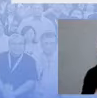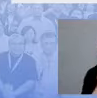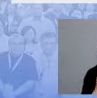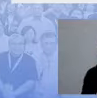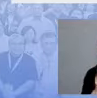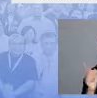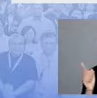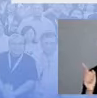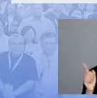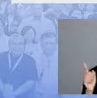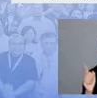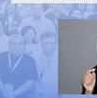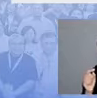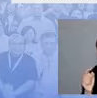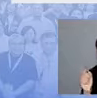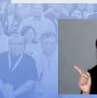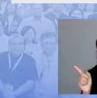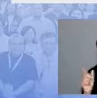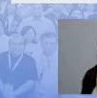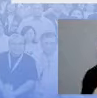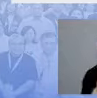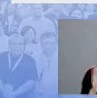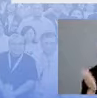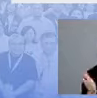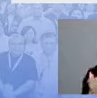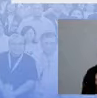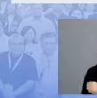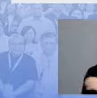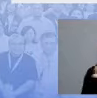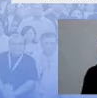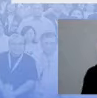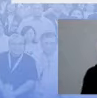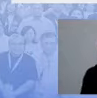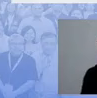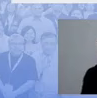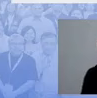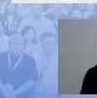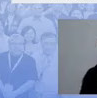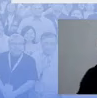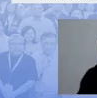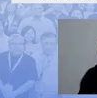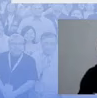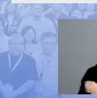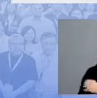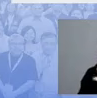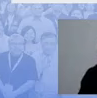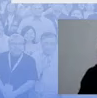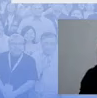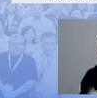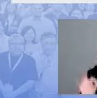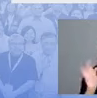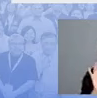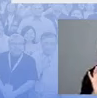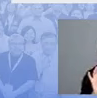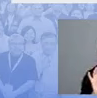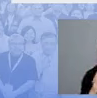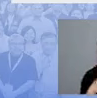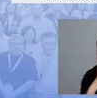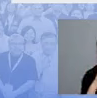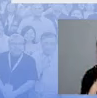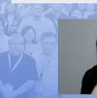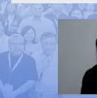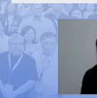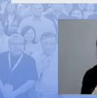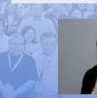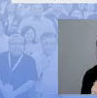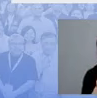Dr. Khairul, which are also highlighted here, and capacity building. As I mentioned before, capacity building is key in terms of building the capacity of the